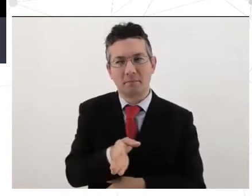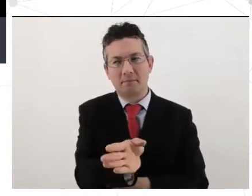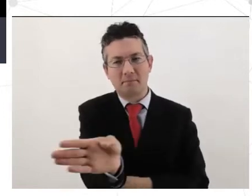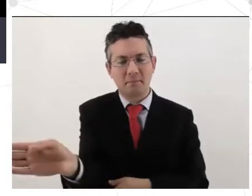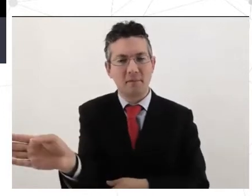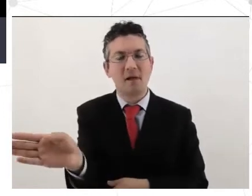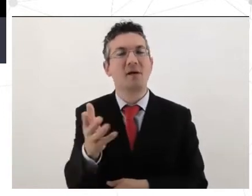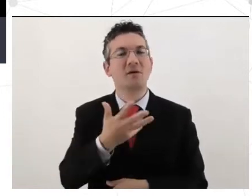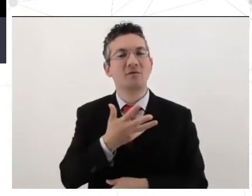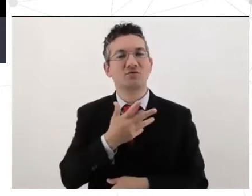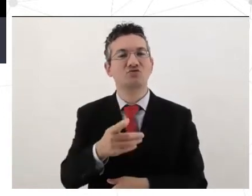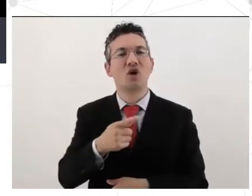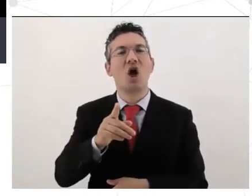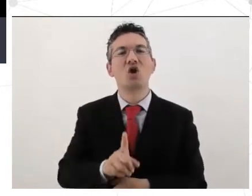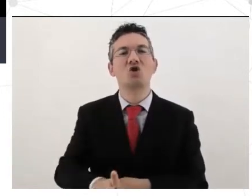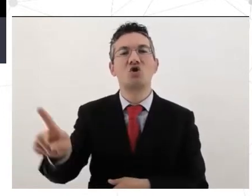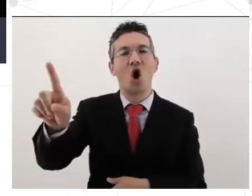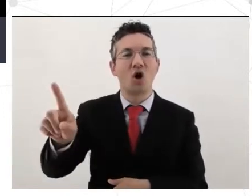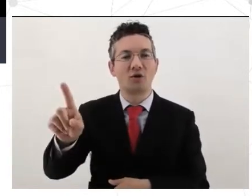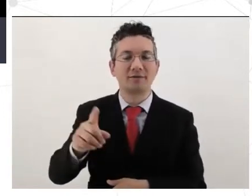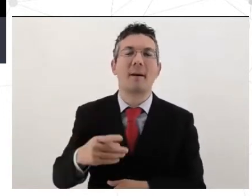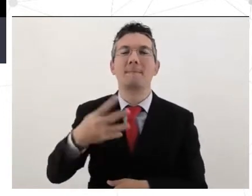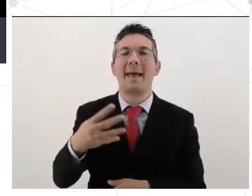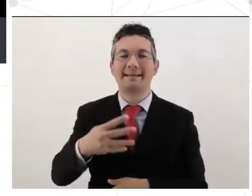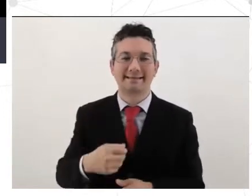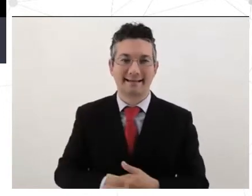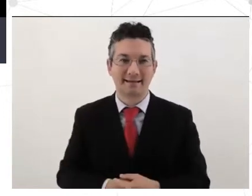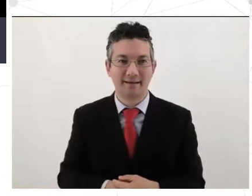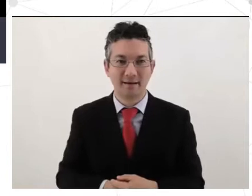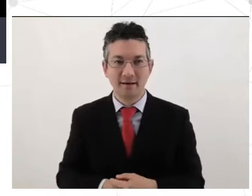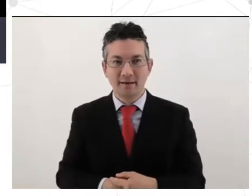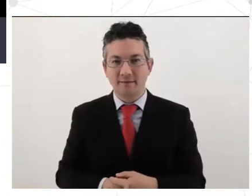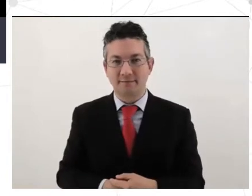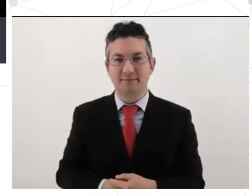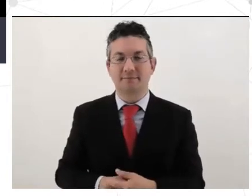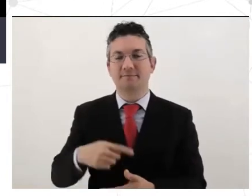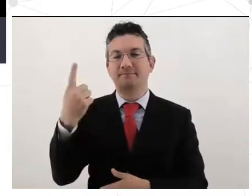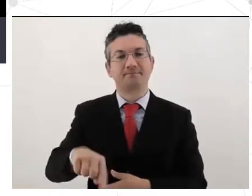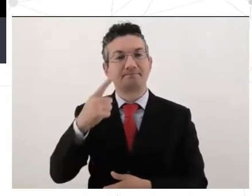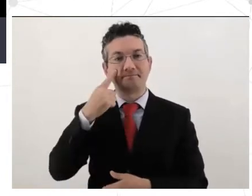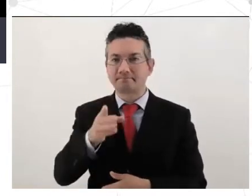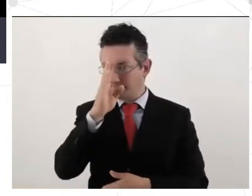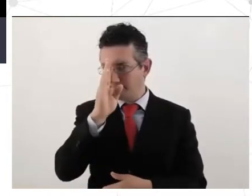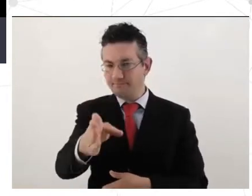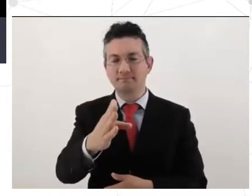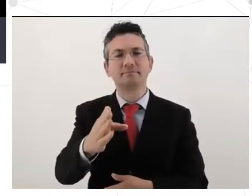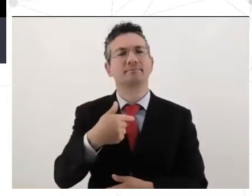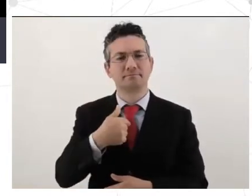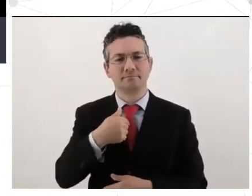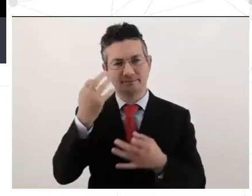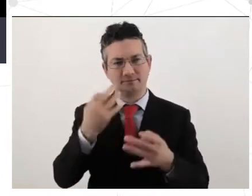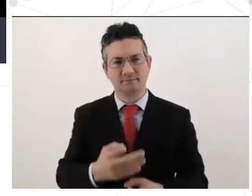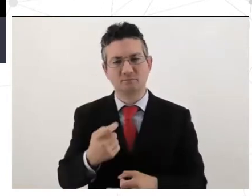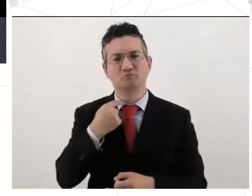of the landmarks, the intersections, the direction of the beacon, you remain fully engaged. You're the person in control.